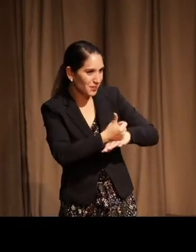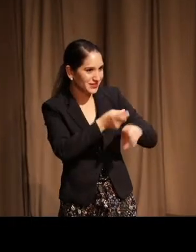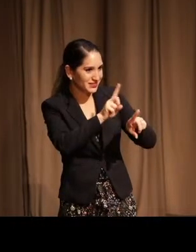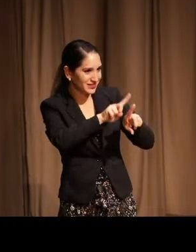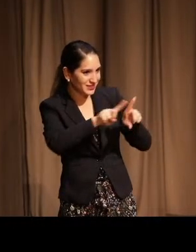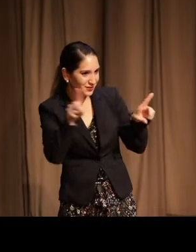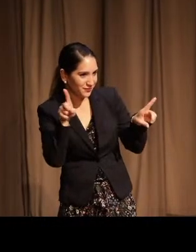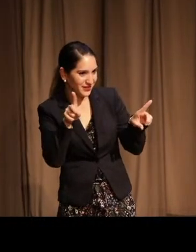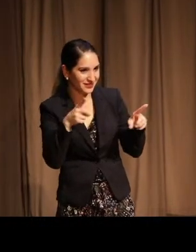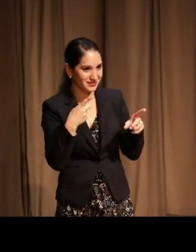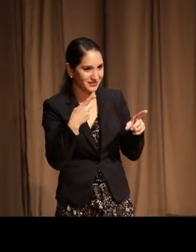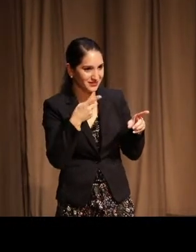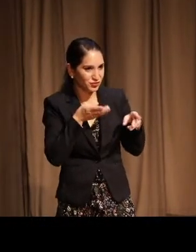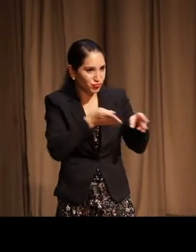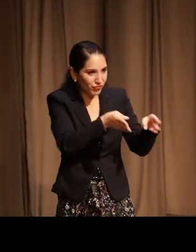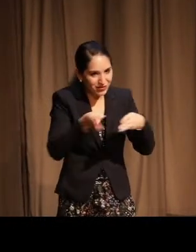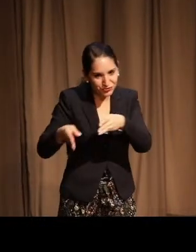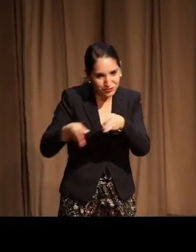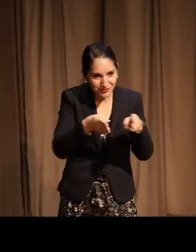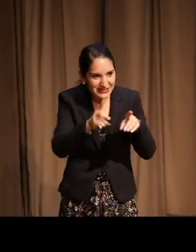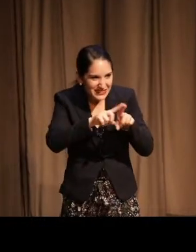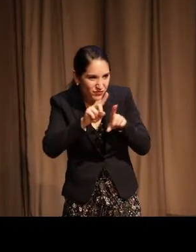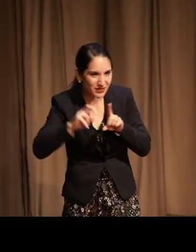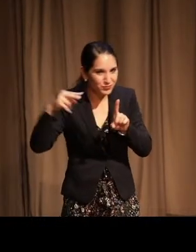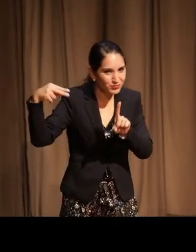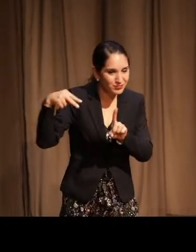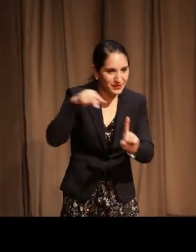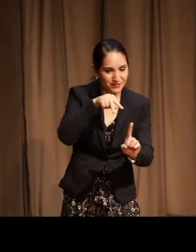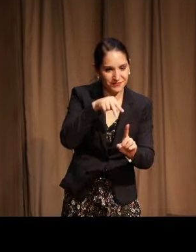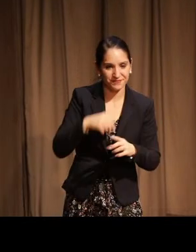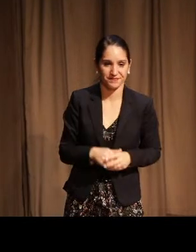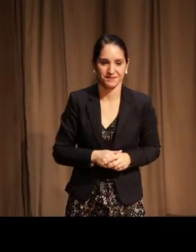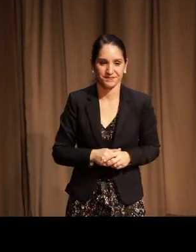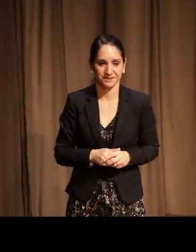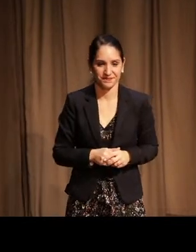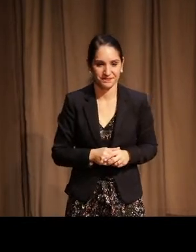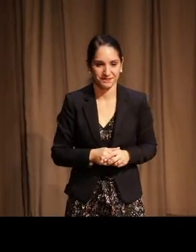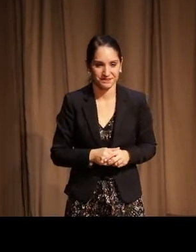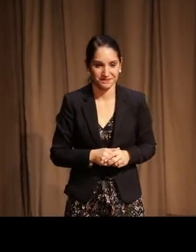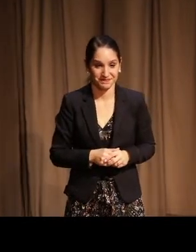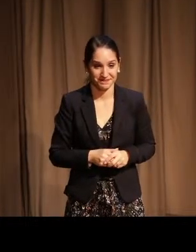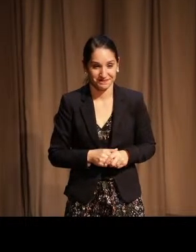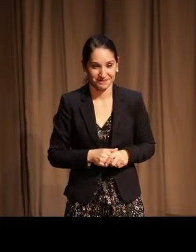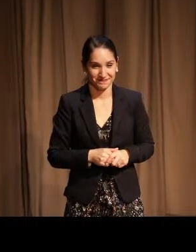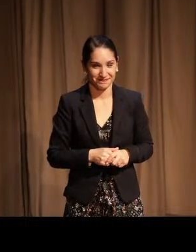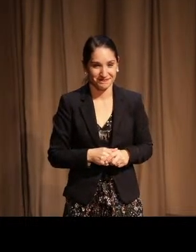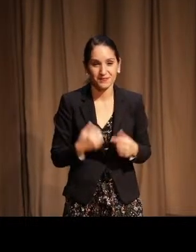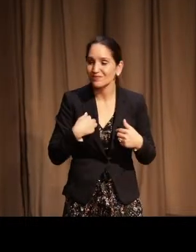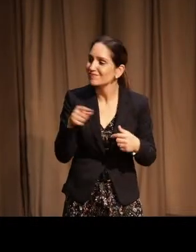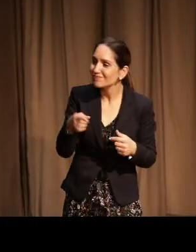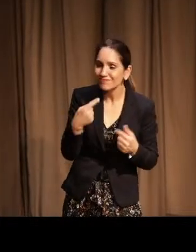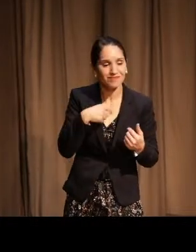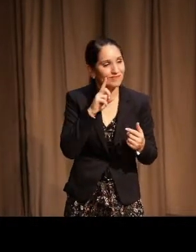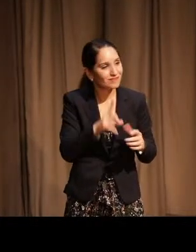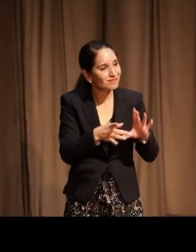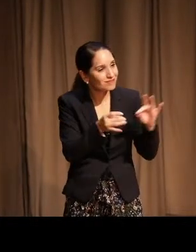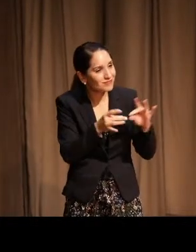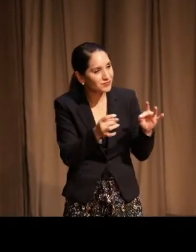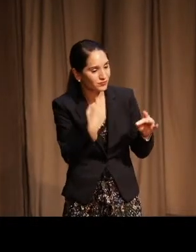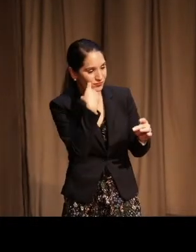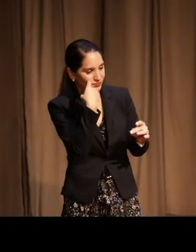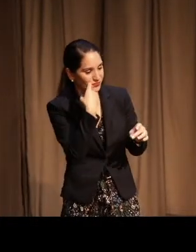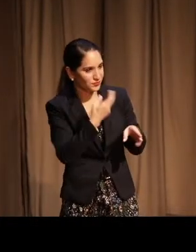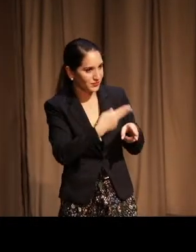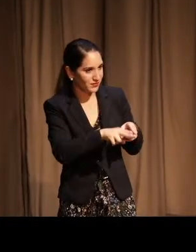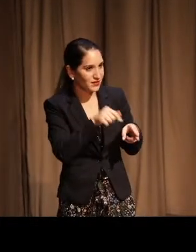it with the microphone. And then, as we mentioned briefly, just to, I think, end,